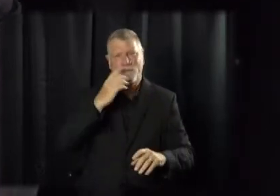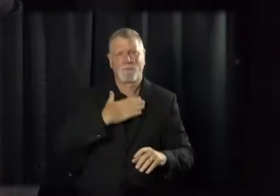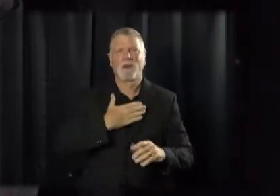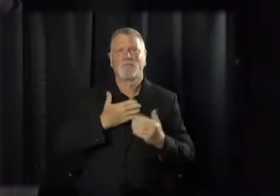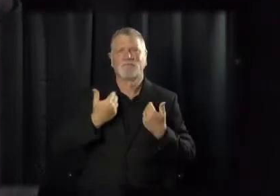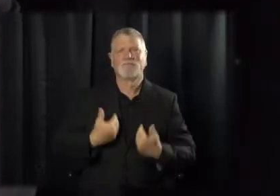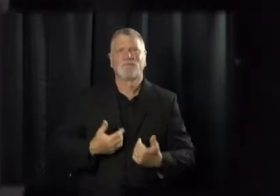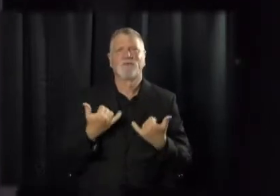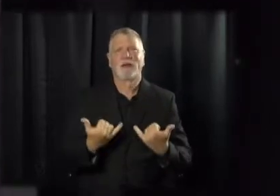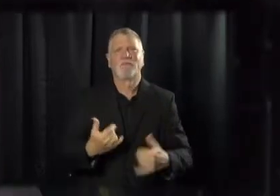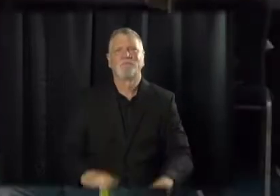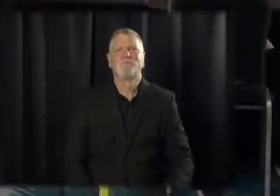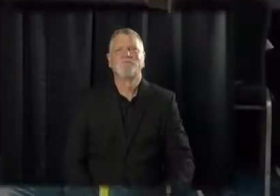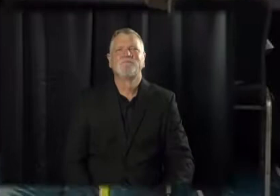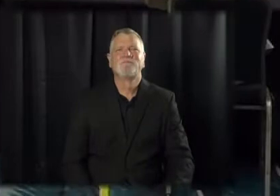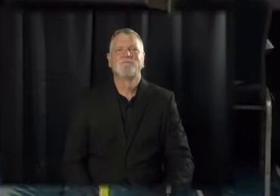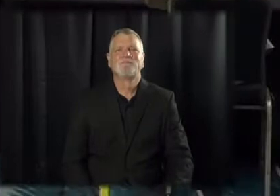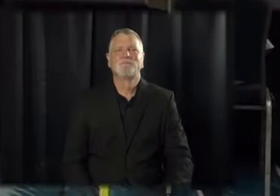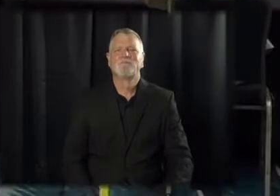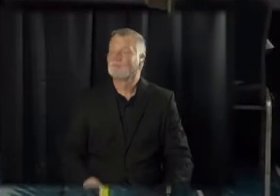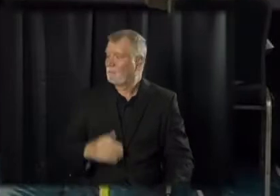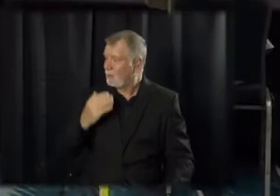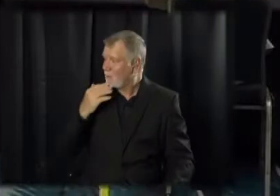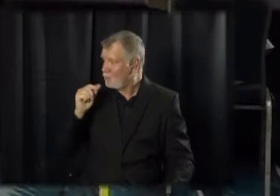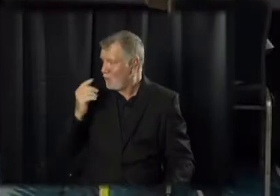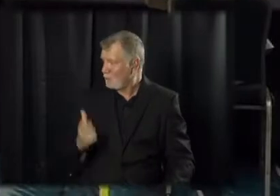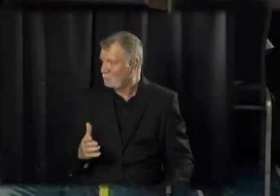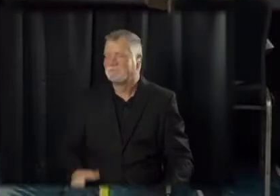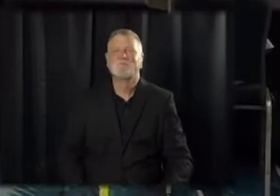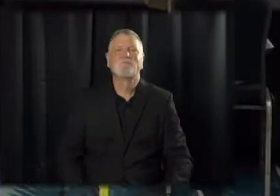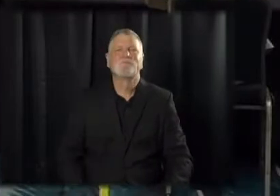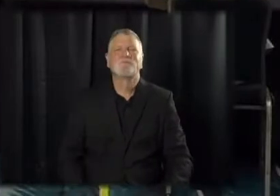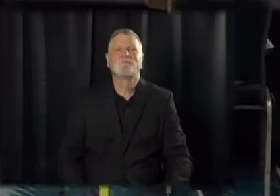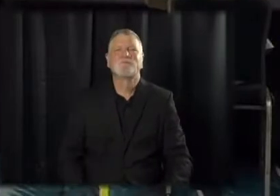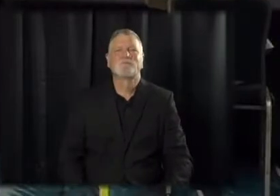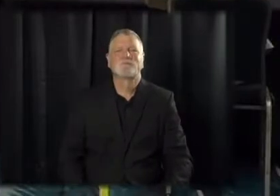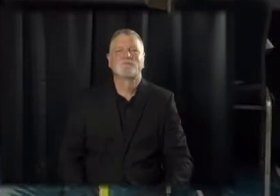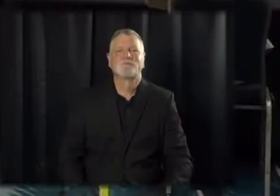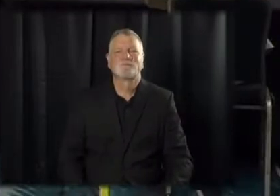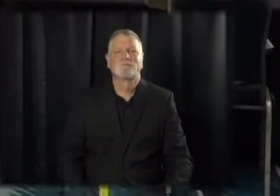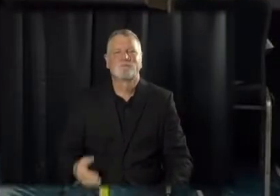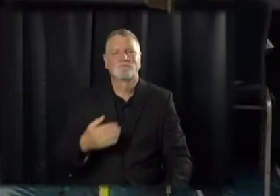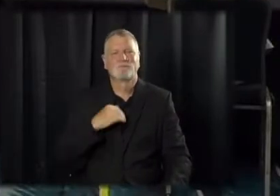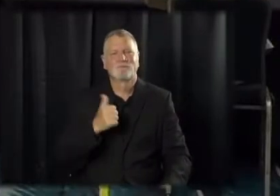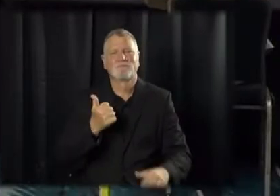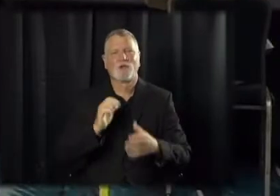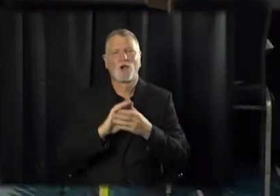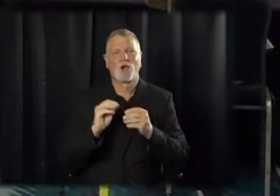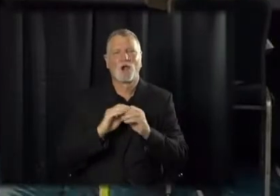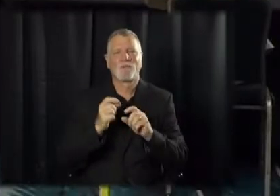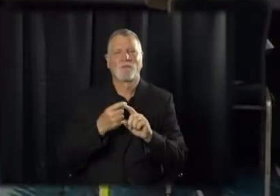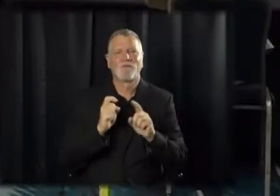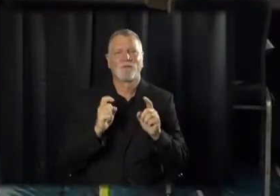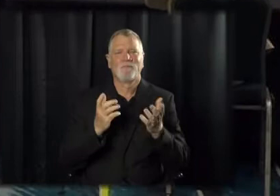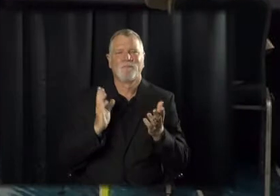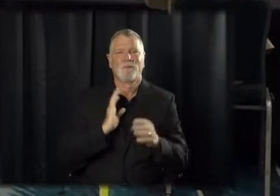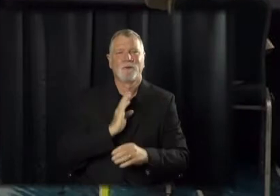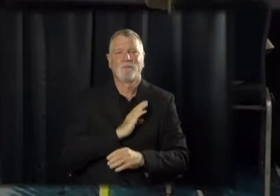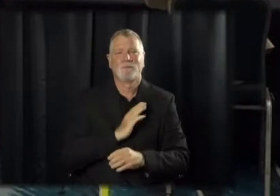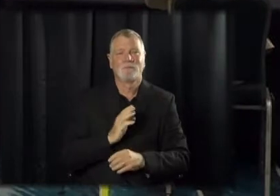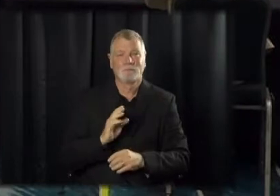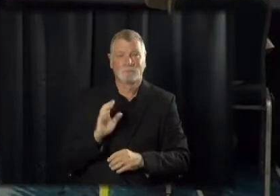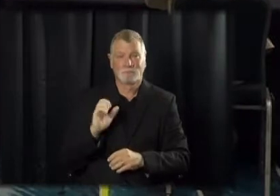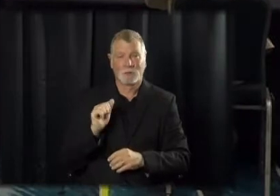part for now. Thank you, Governor. Other questions or comments from the board?